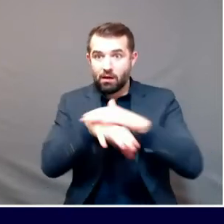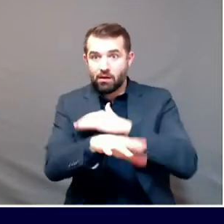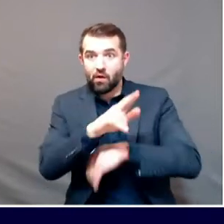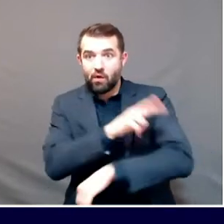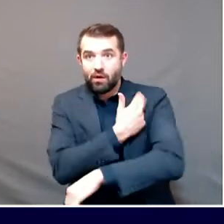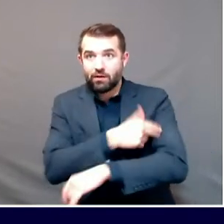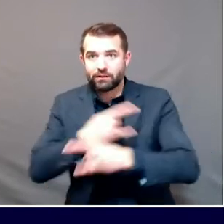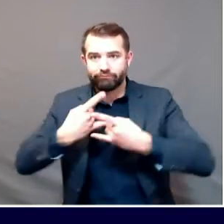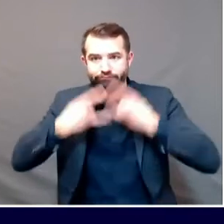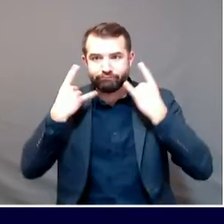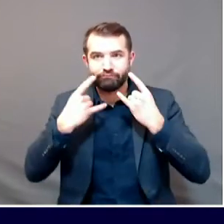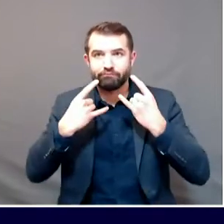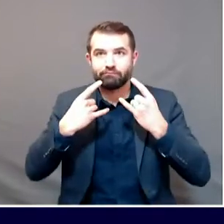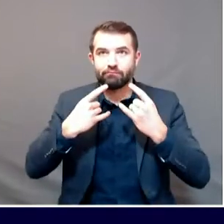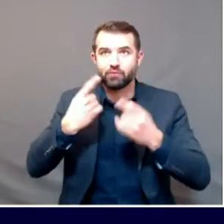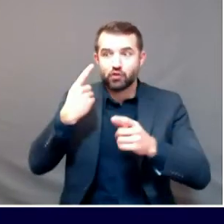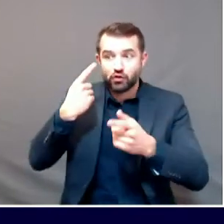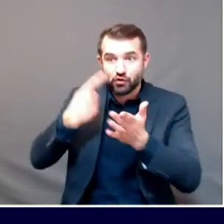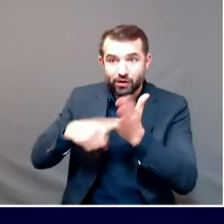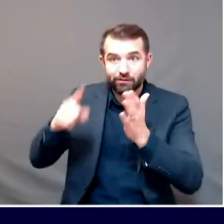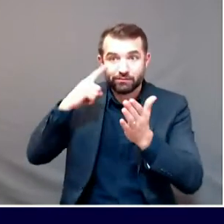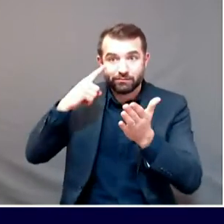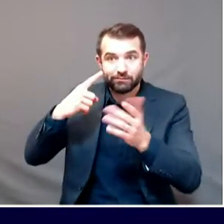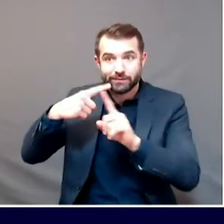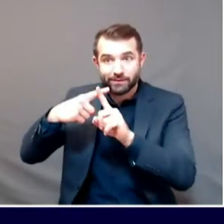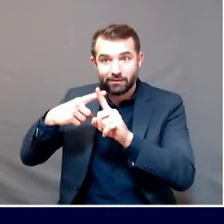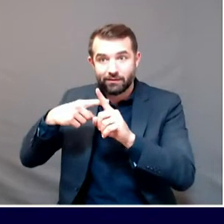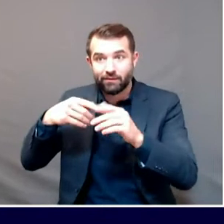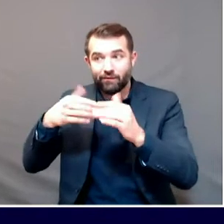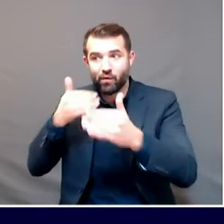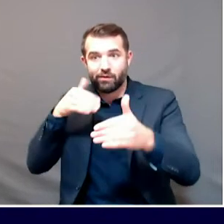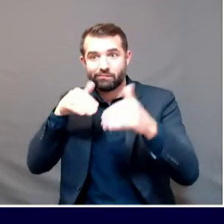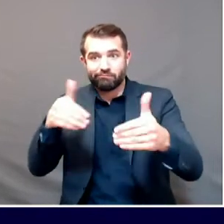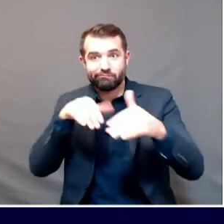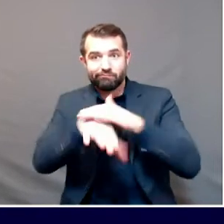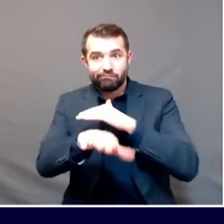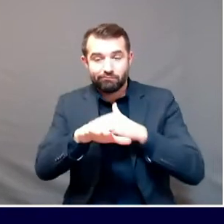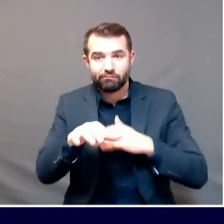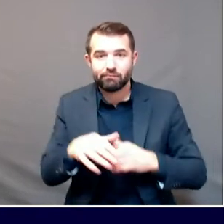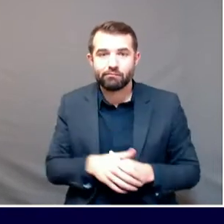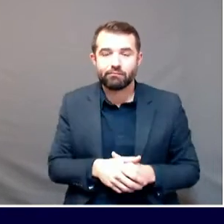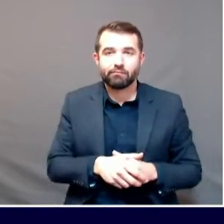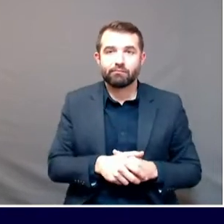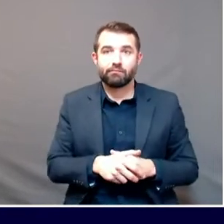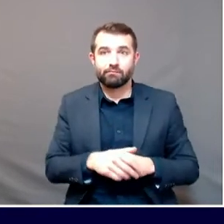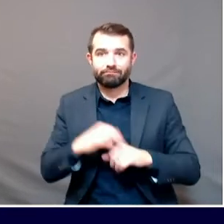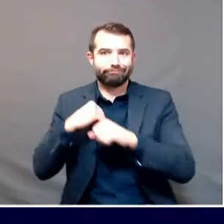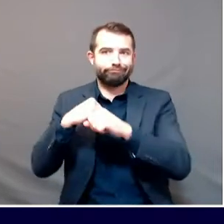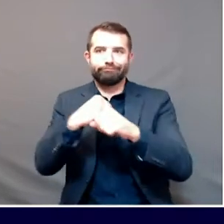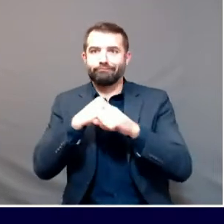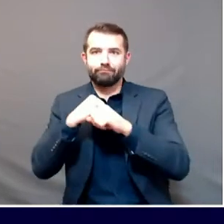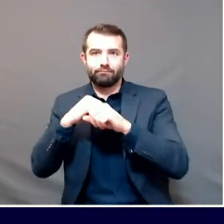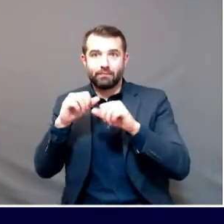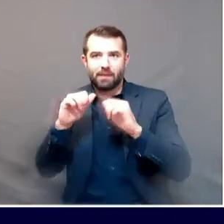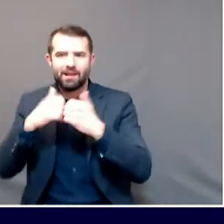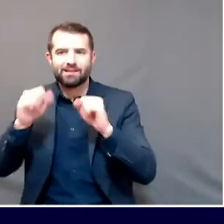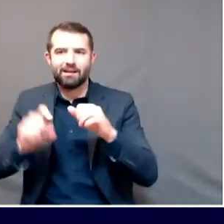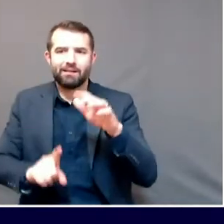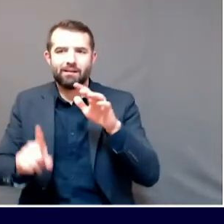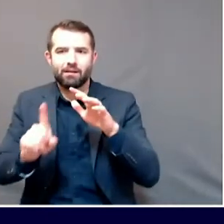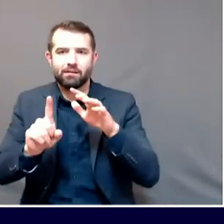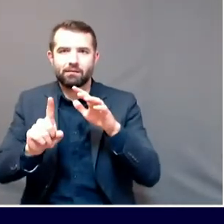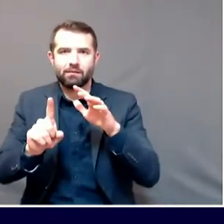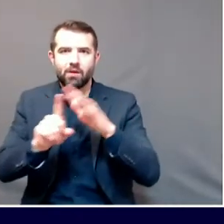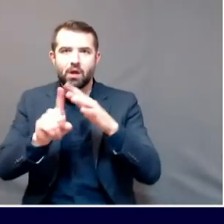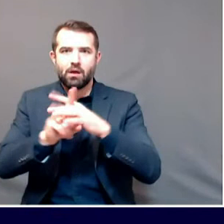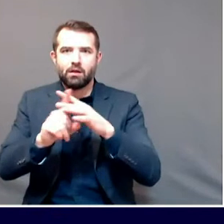temperatures. How is it possible that an outbreak like this can still happen? Sure. Well, Emily, let me first note